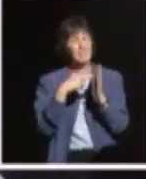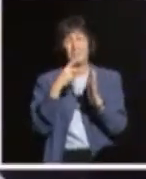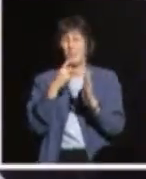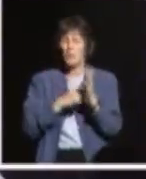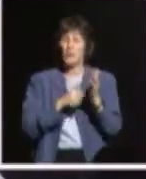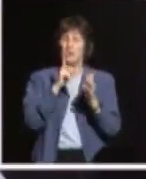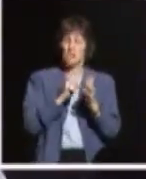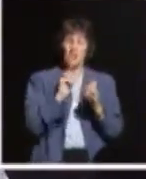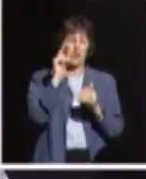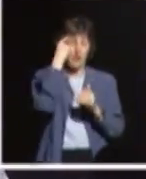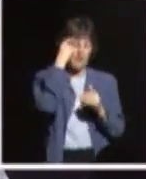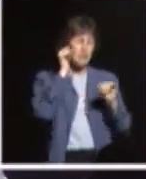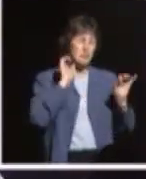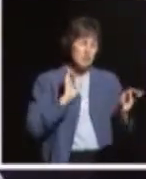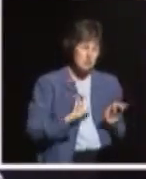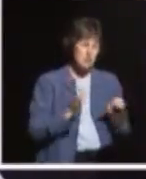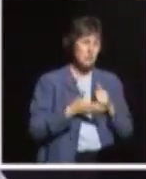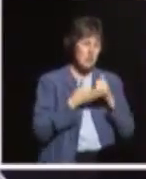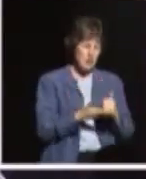do? And